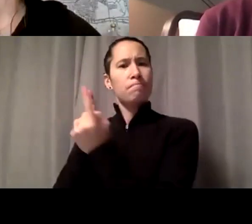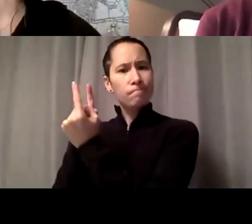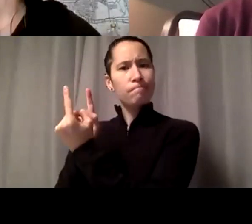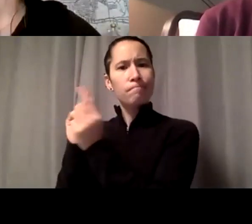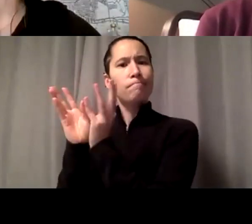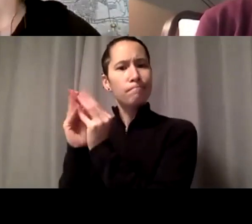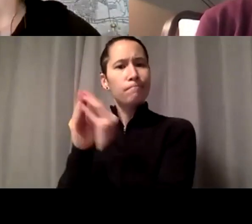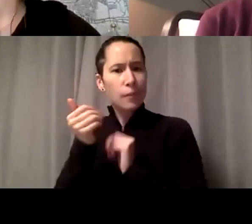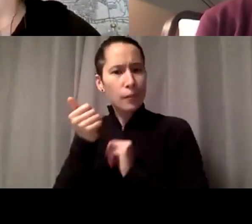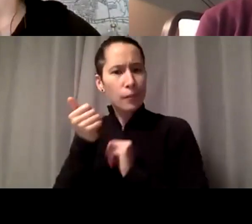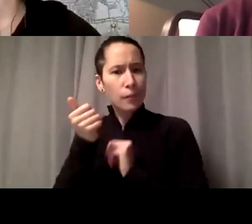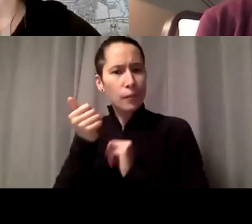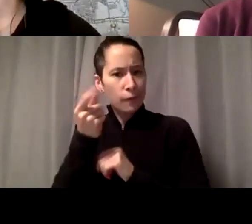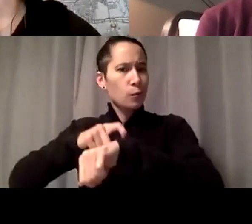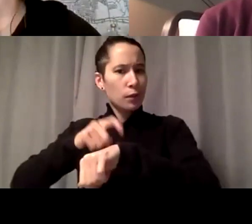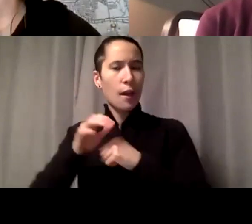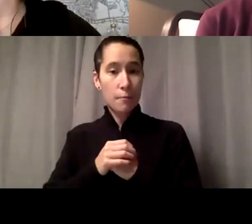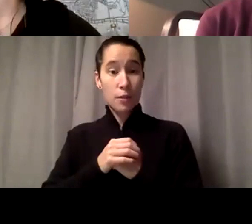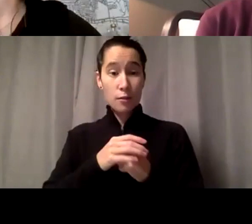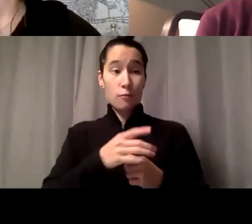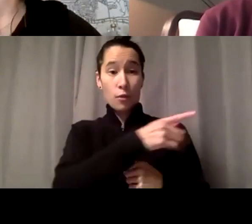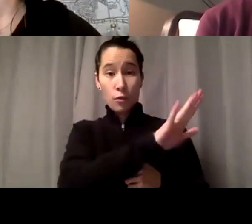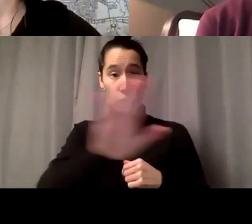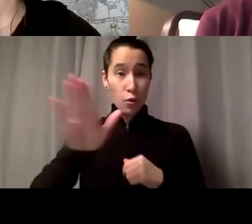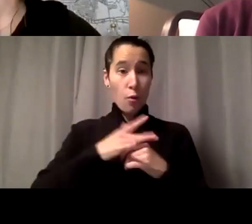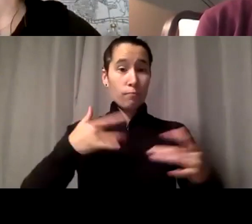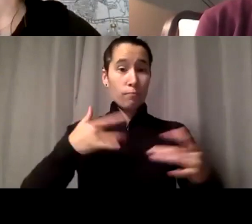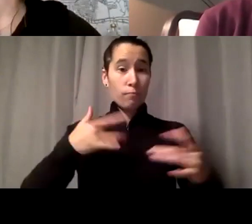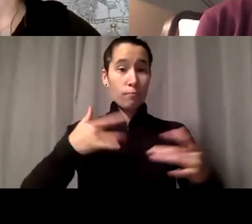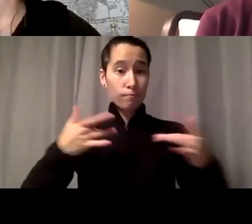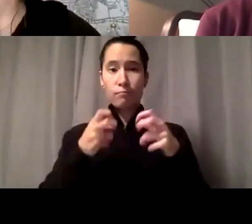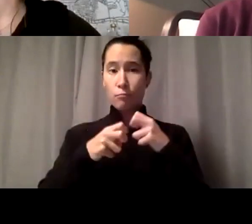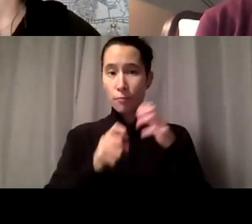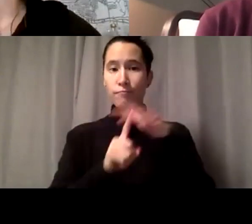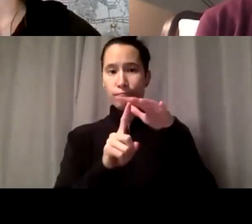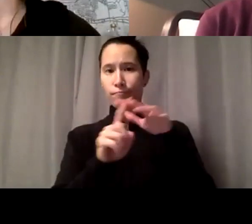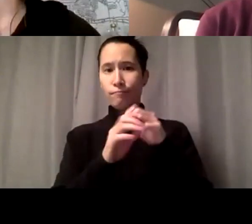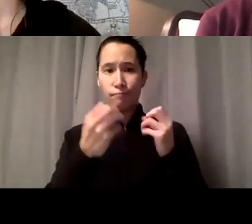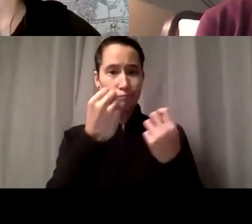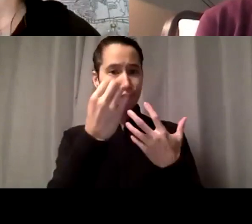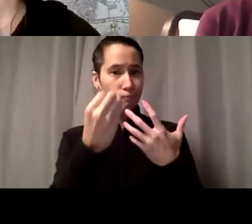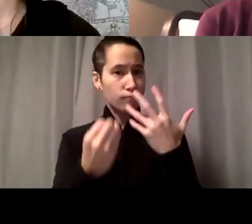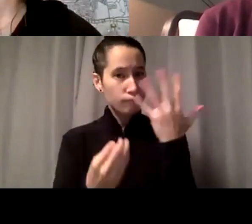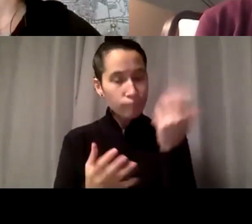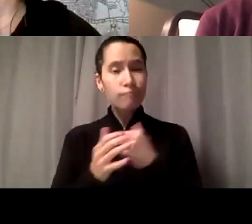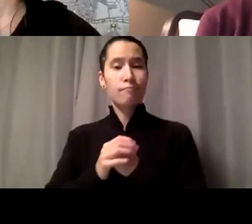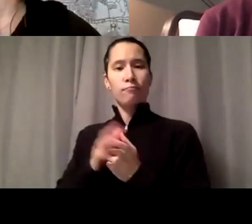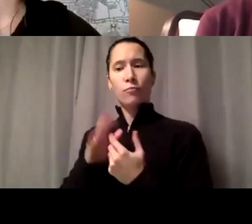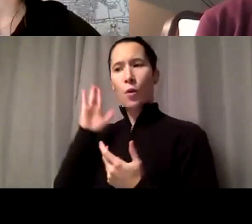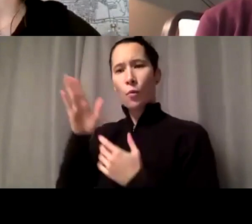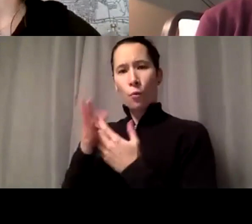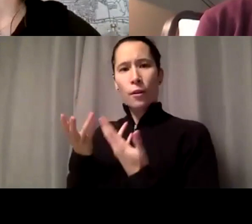are advancing these issues through this committee. So we have a seat at the table, we are advancing the issues and are